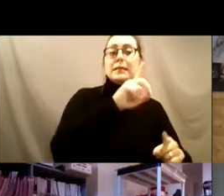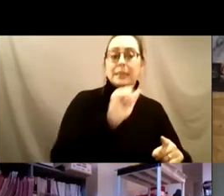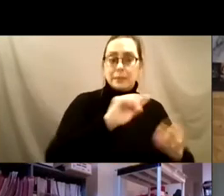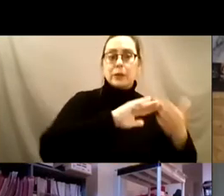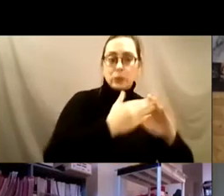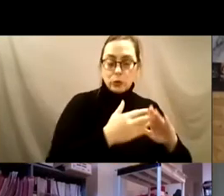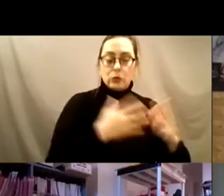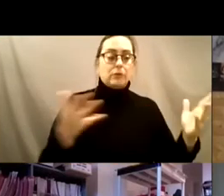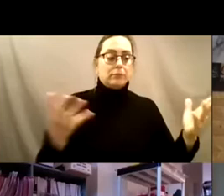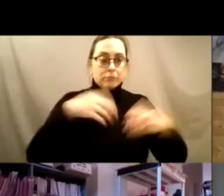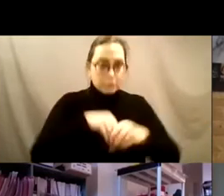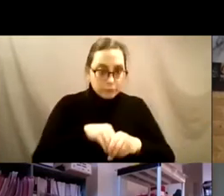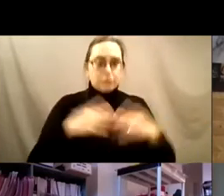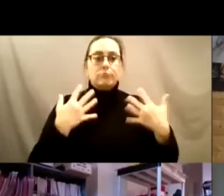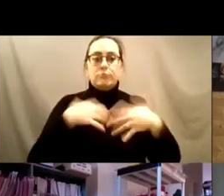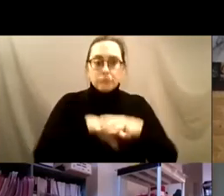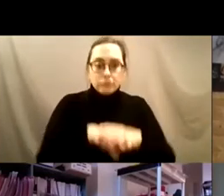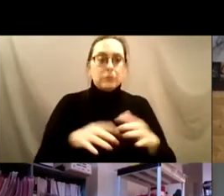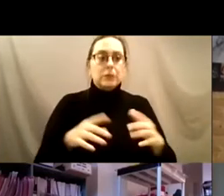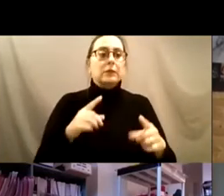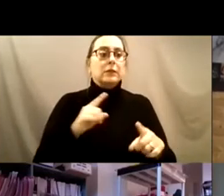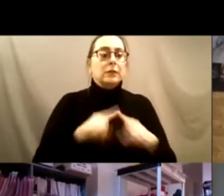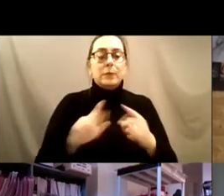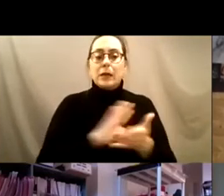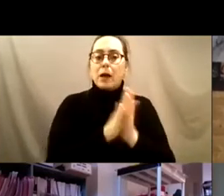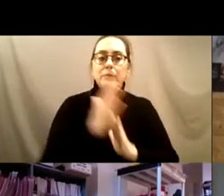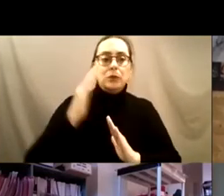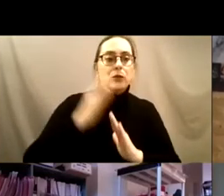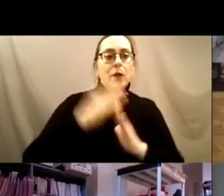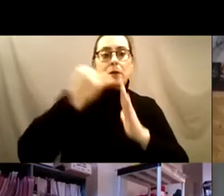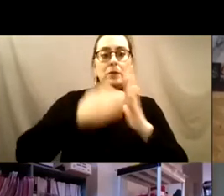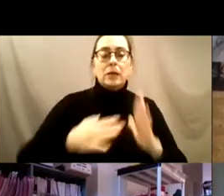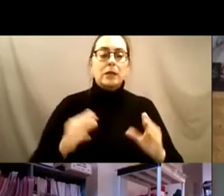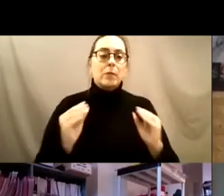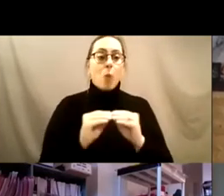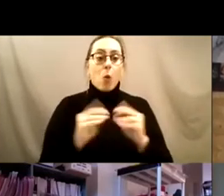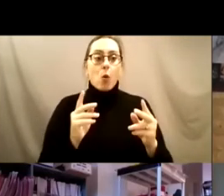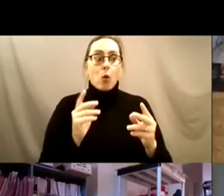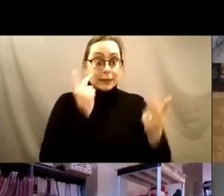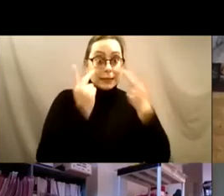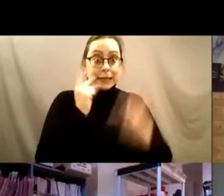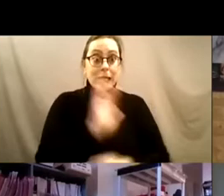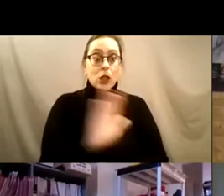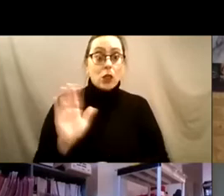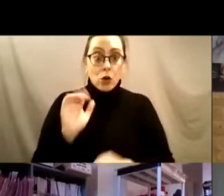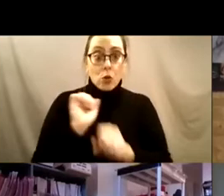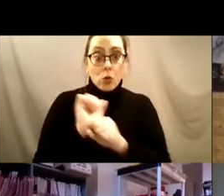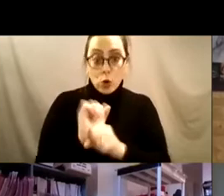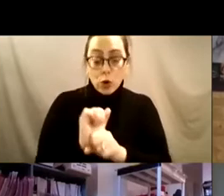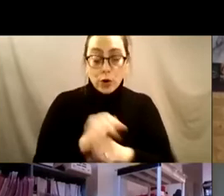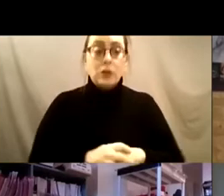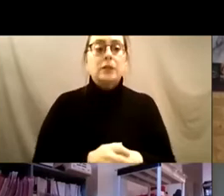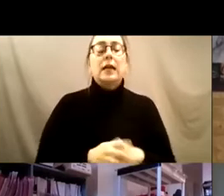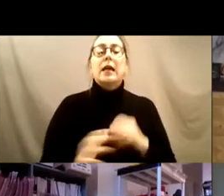achieving individual artistic excellence, promotes higher visibility of these artists within all disciplines, and